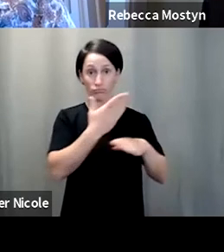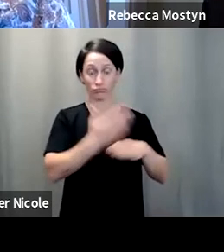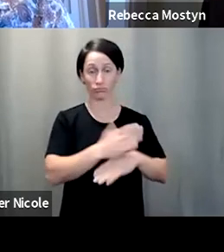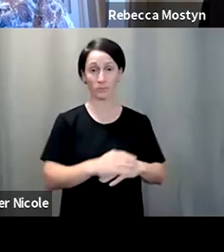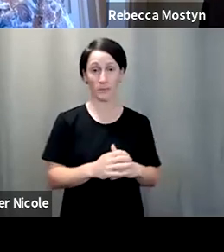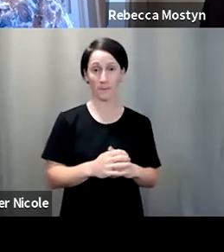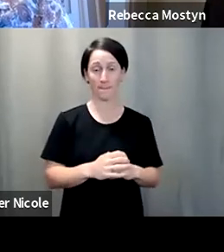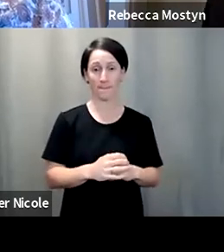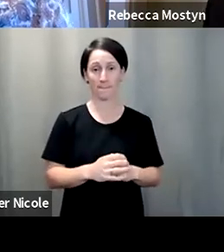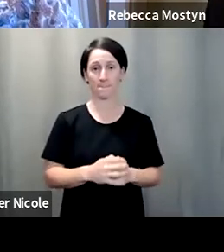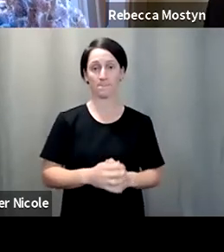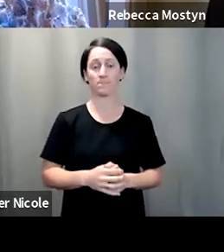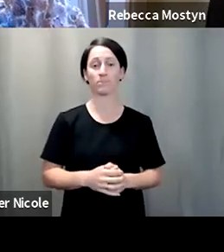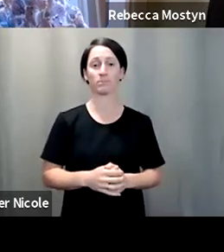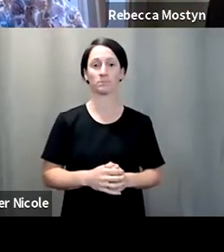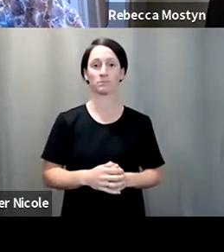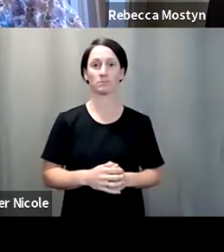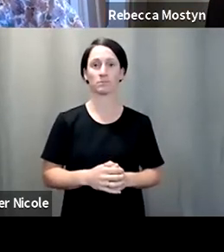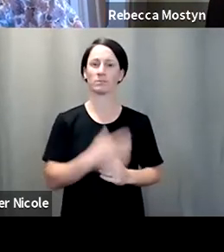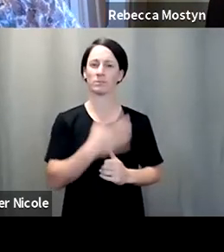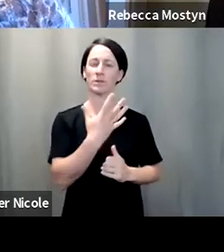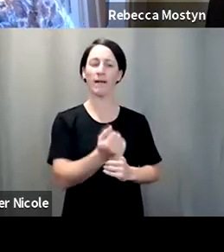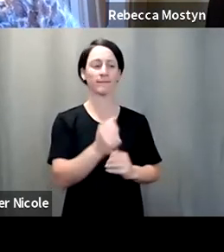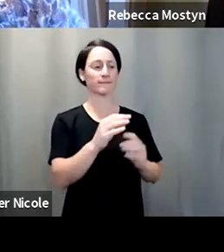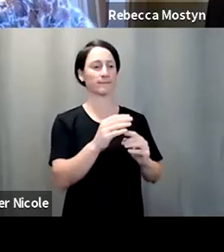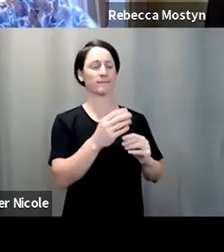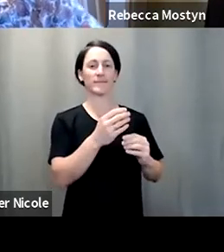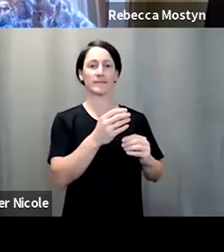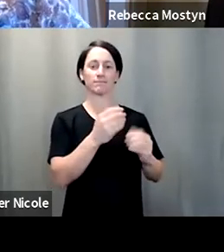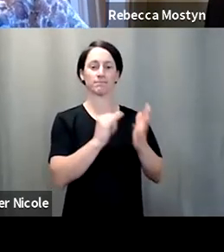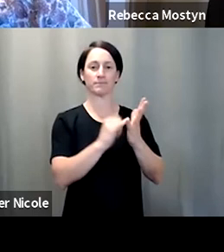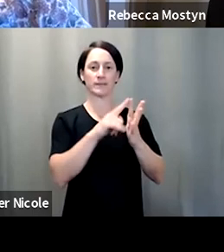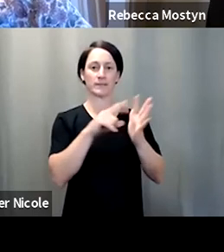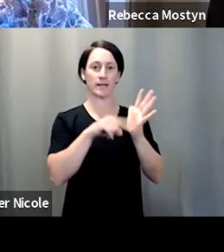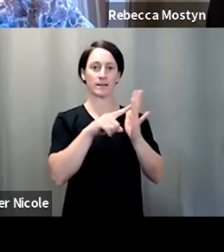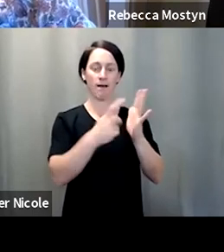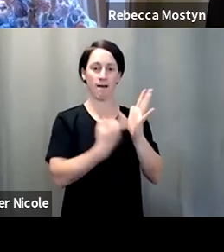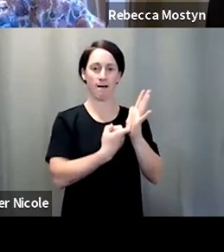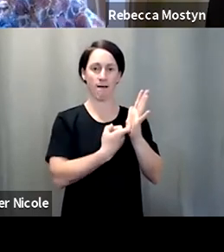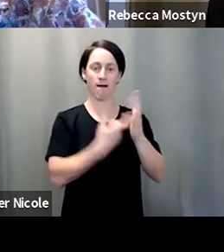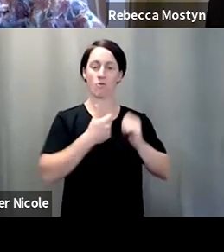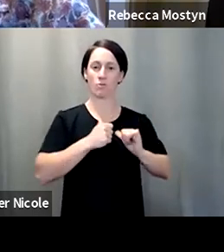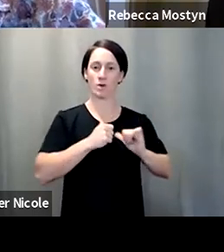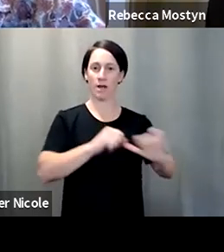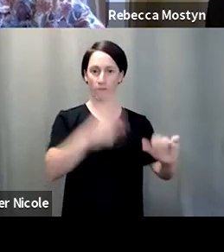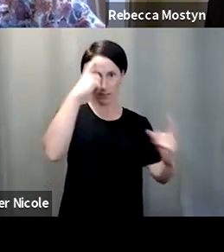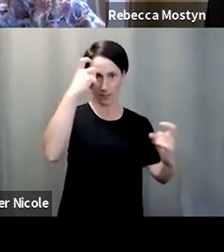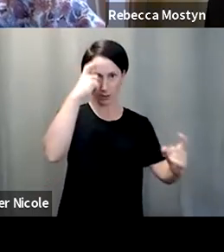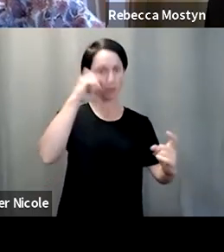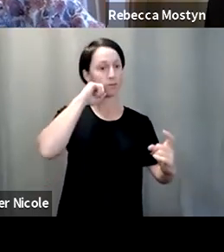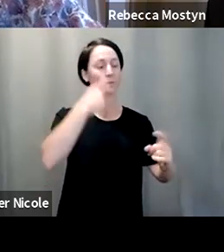there's the sector recovery initiatives that we've recently announced are going to be rolling out over the next 12